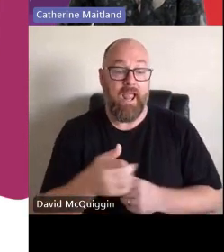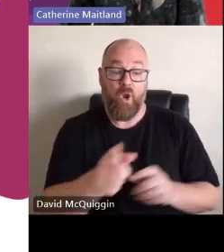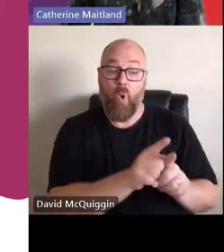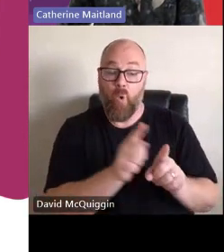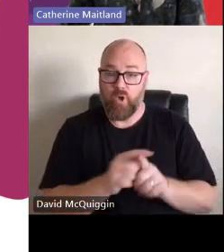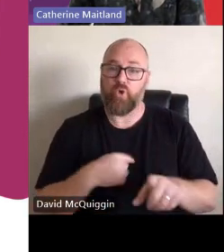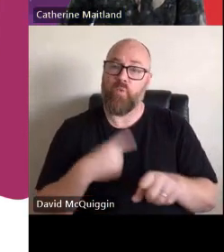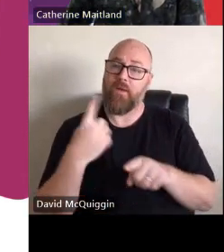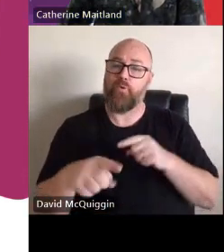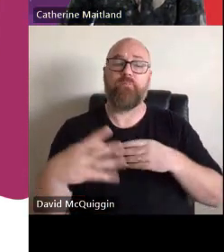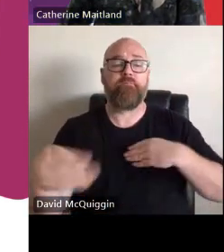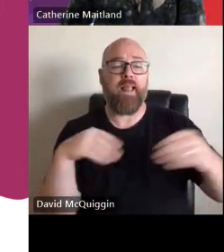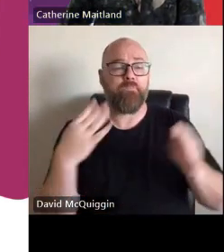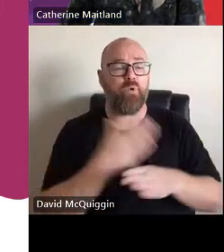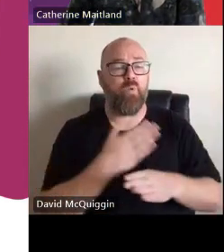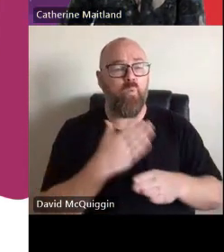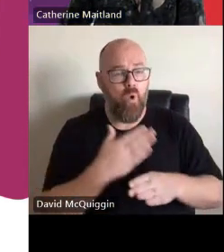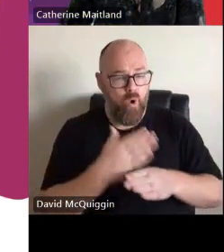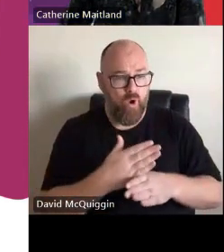working for all.